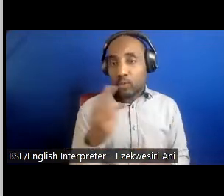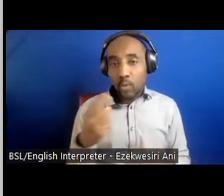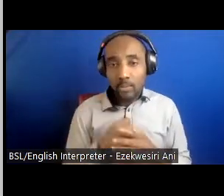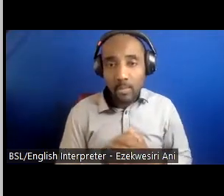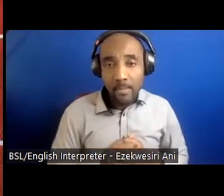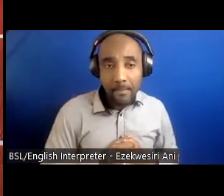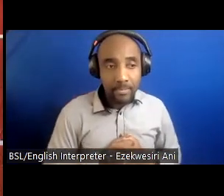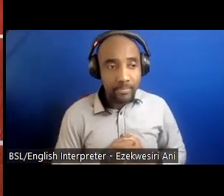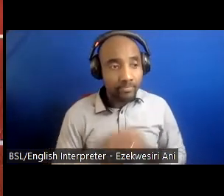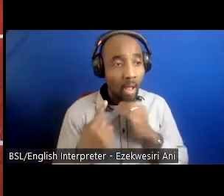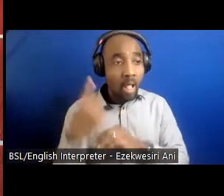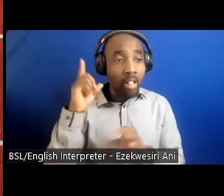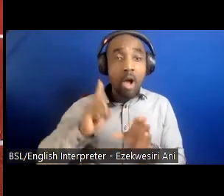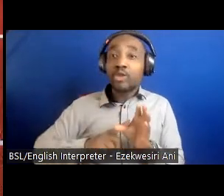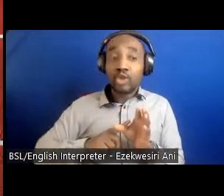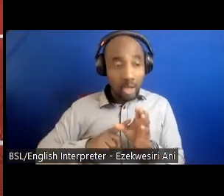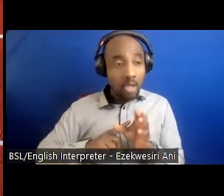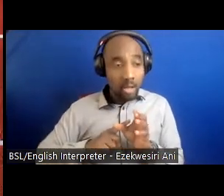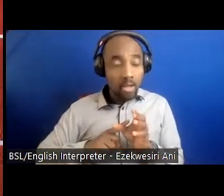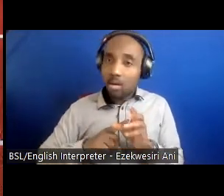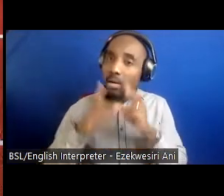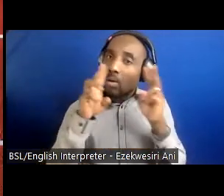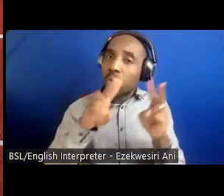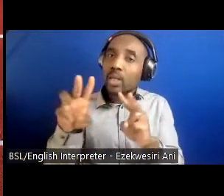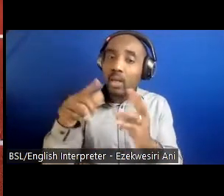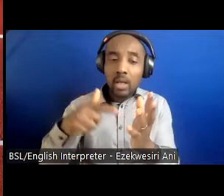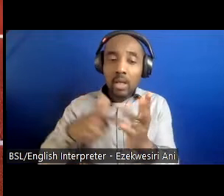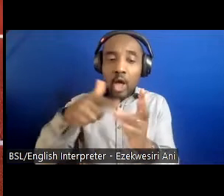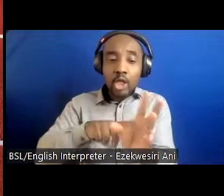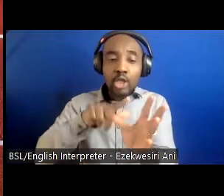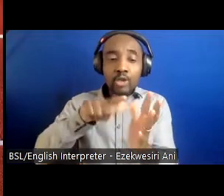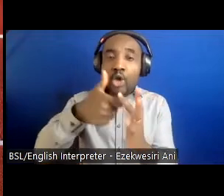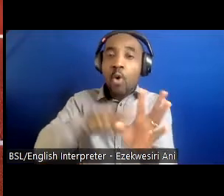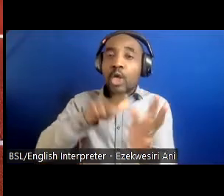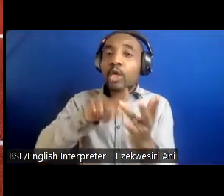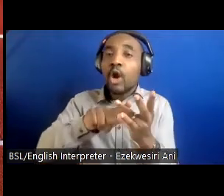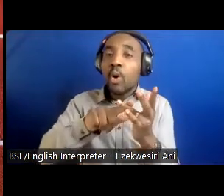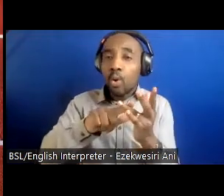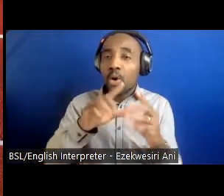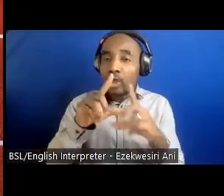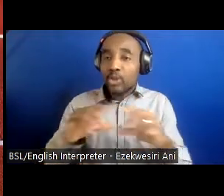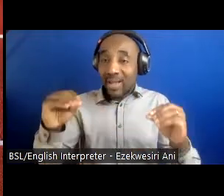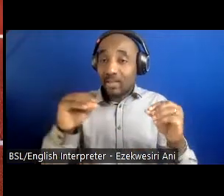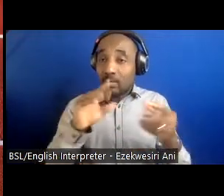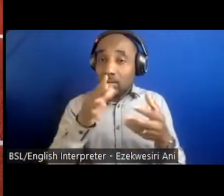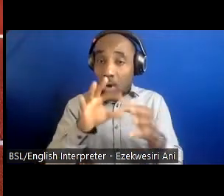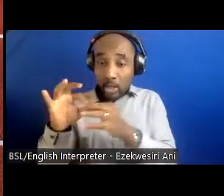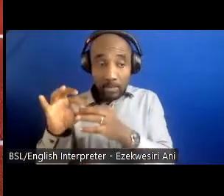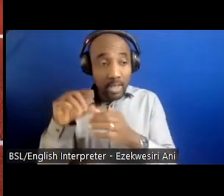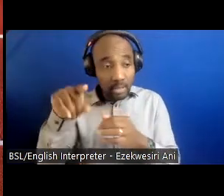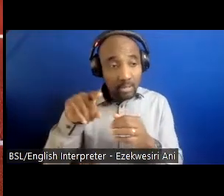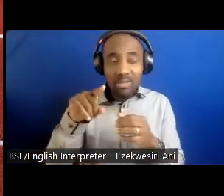And last year, we also watched the Tokyo Olympics and Paralympics and were mesmerized by some of the great achievements of the